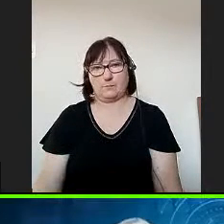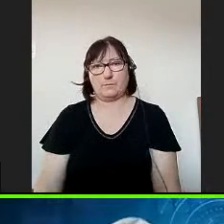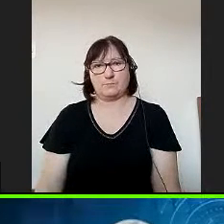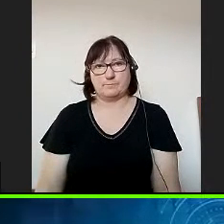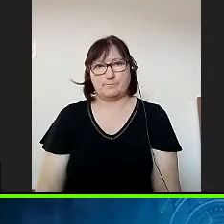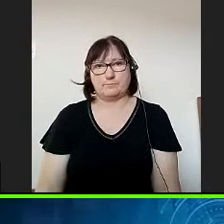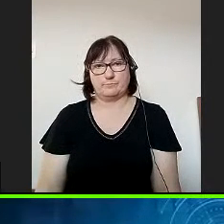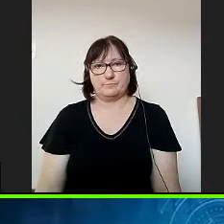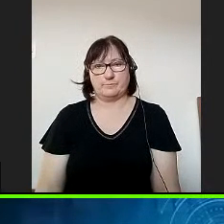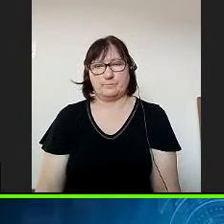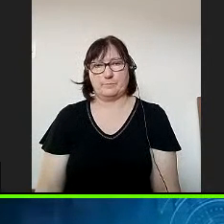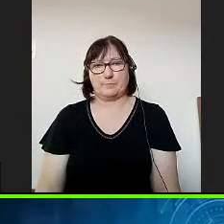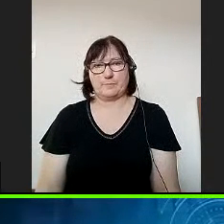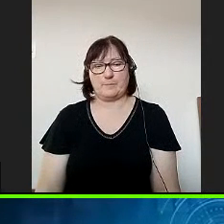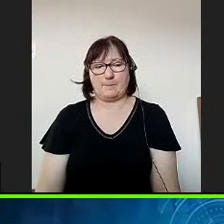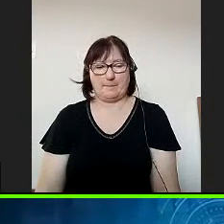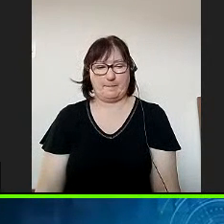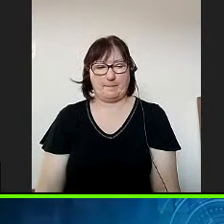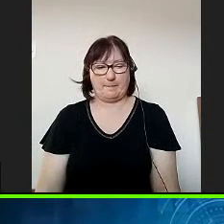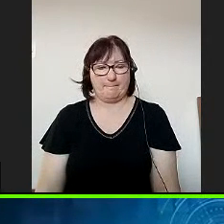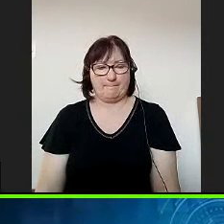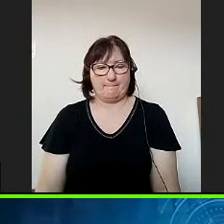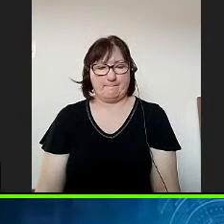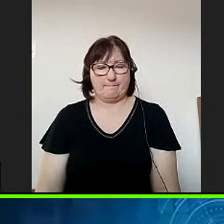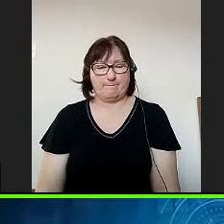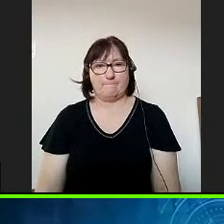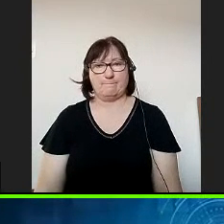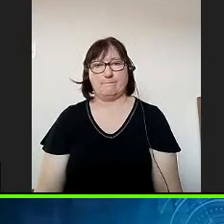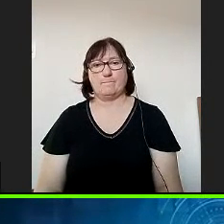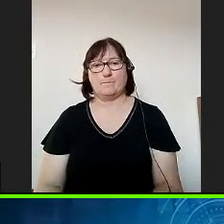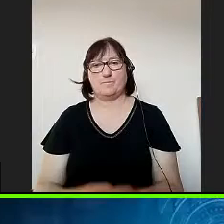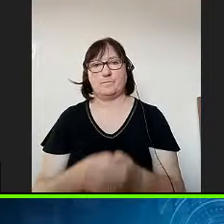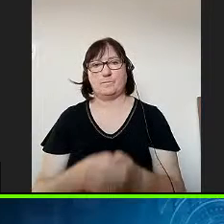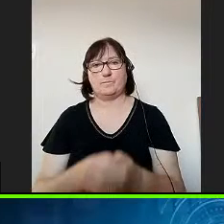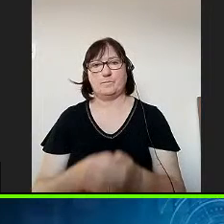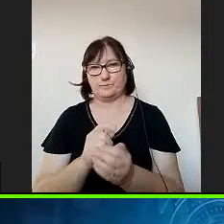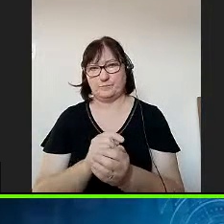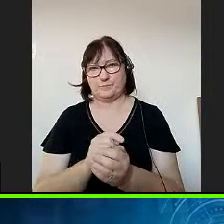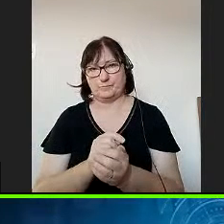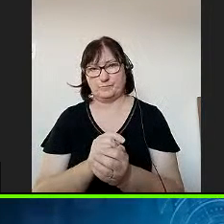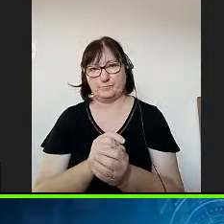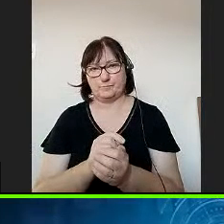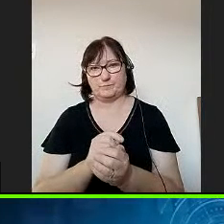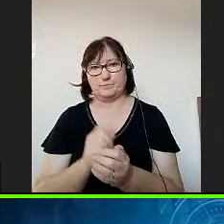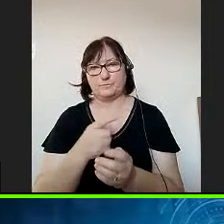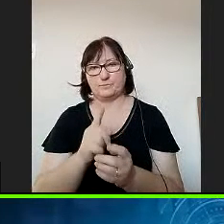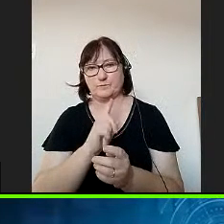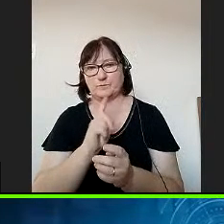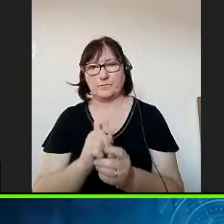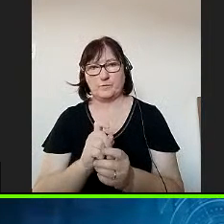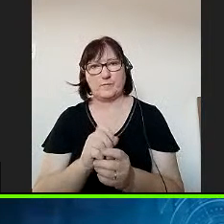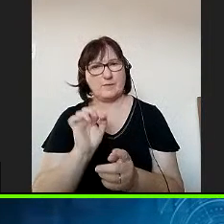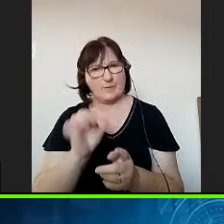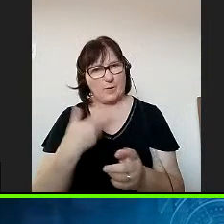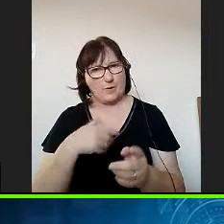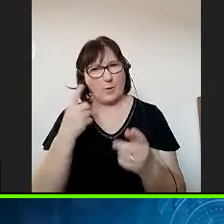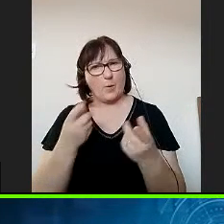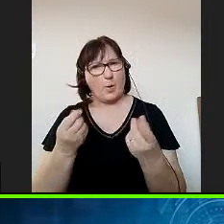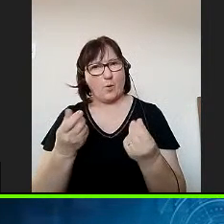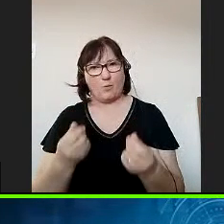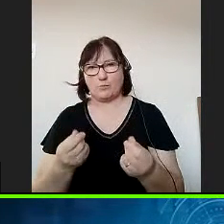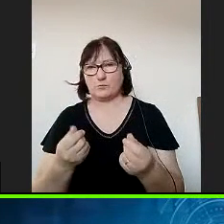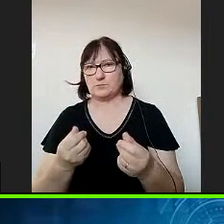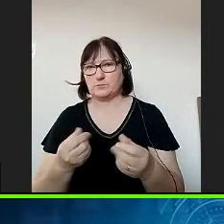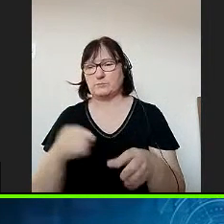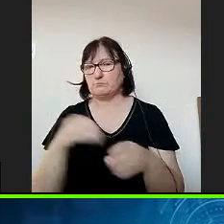Thank you so much, Hermie. The next question is from Wanda, and she's asking if there's a cost involved from SARS when applying for a